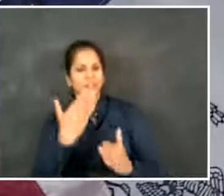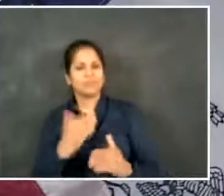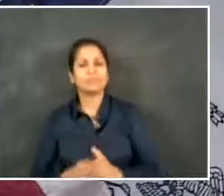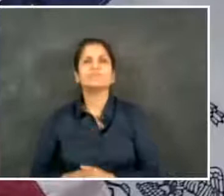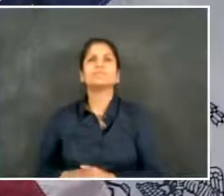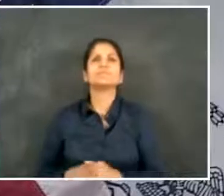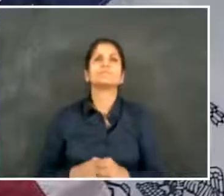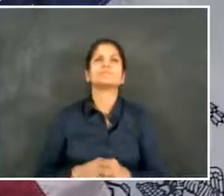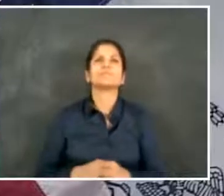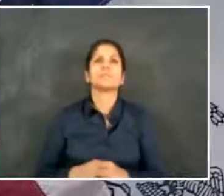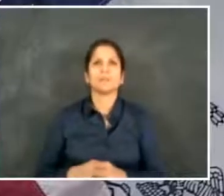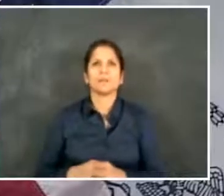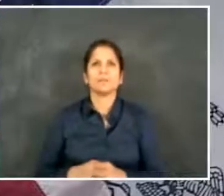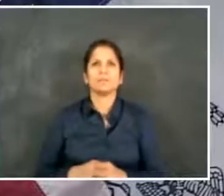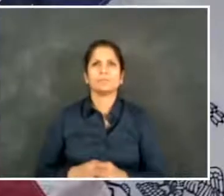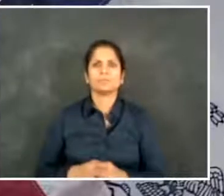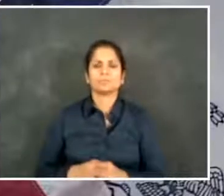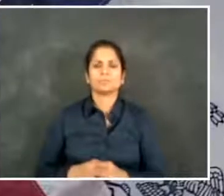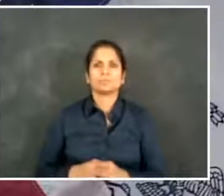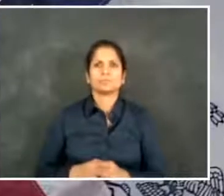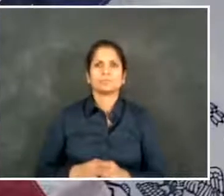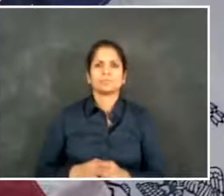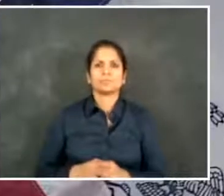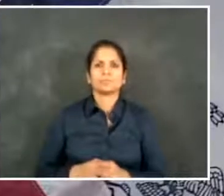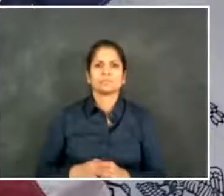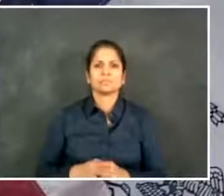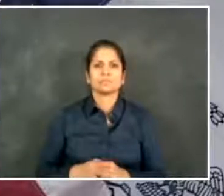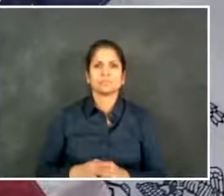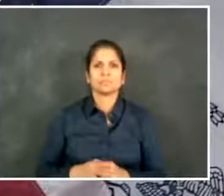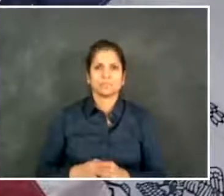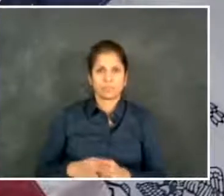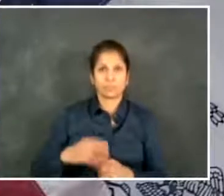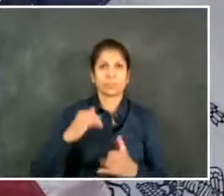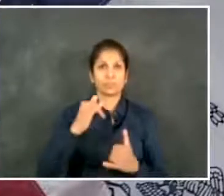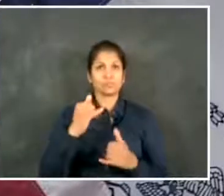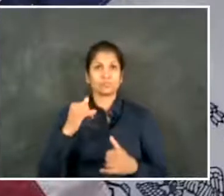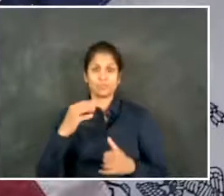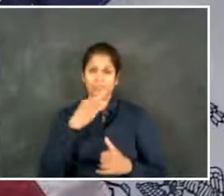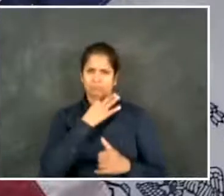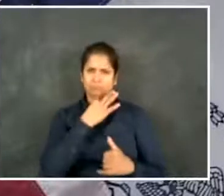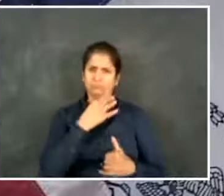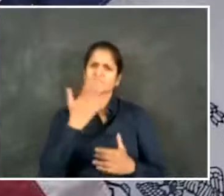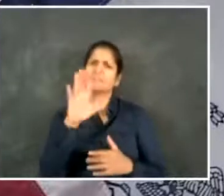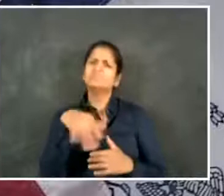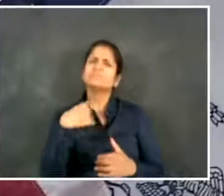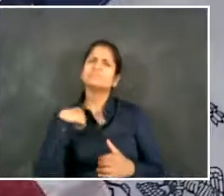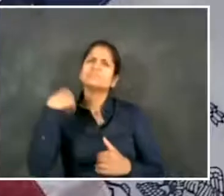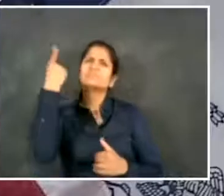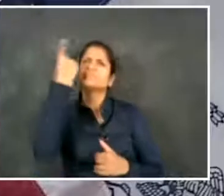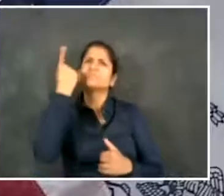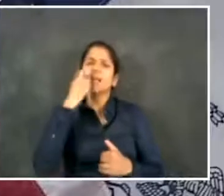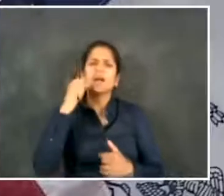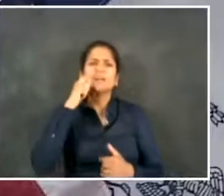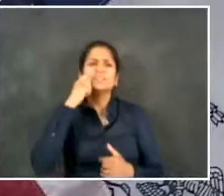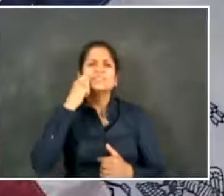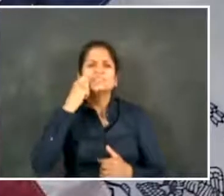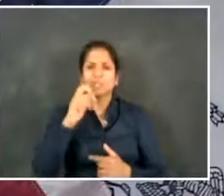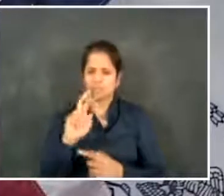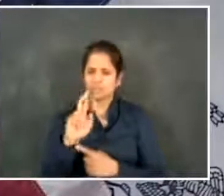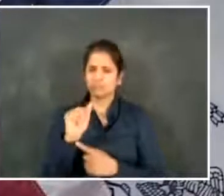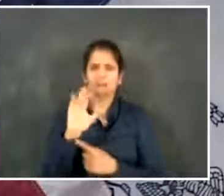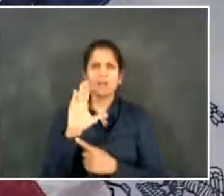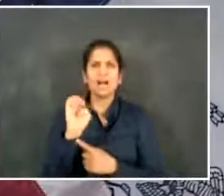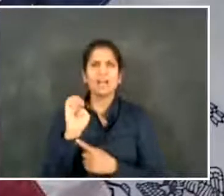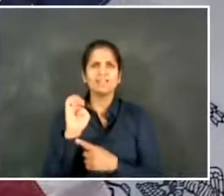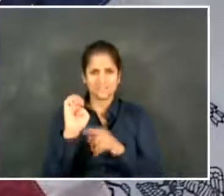the conversation started earlier on the Race Equity Task Force. And I know that you had described it as really taking on the work of examining